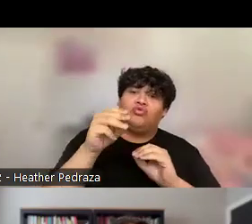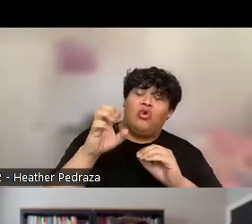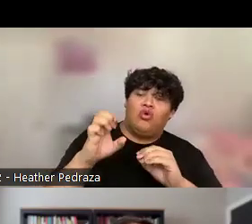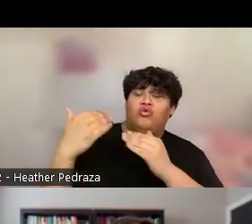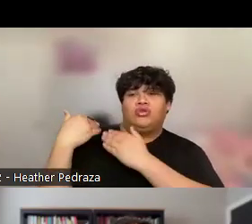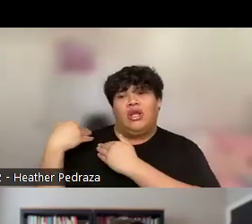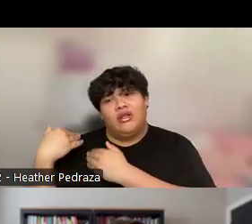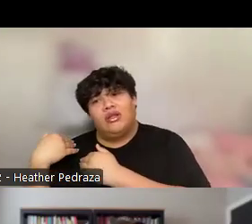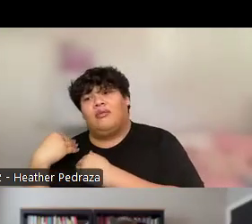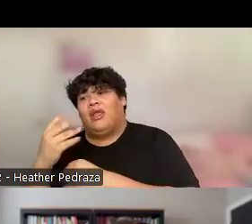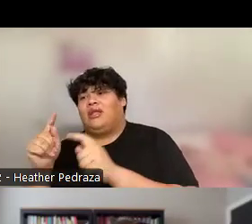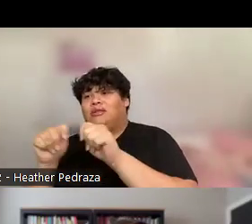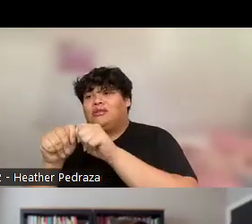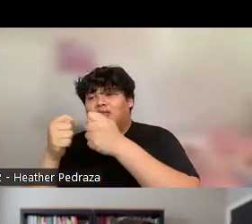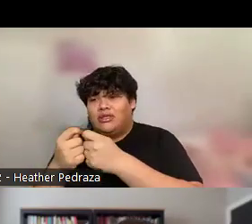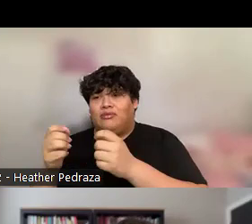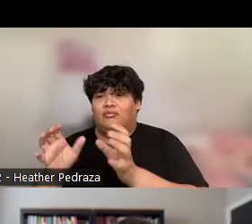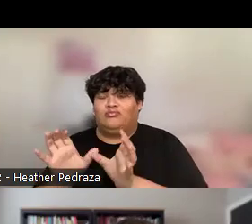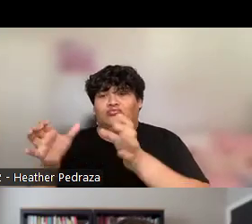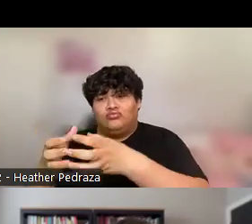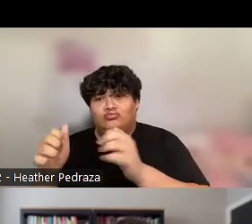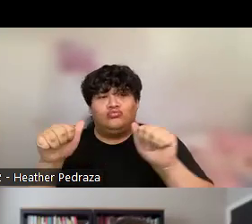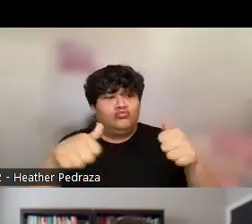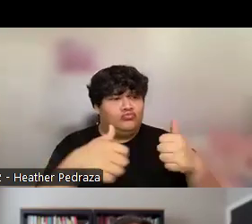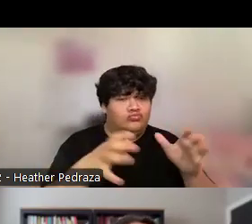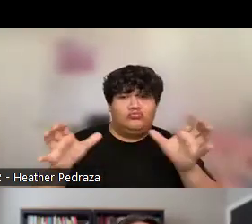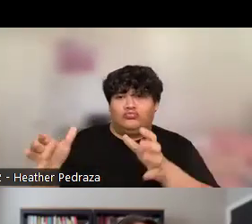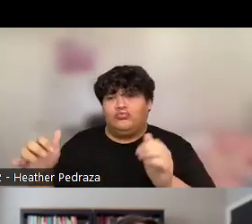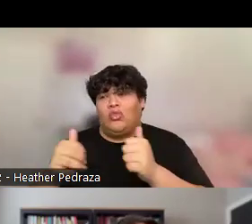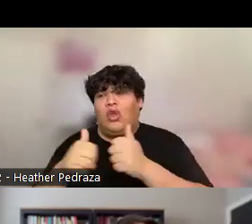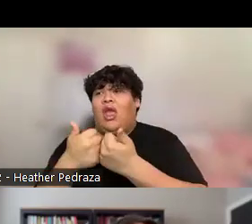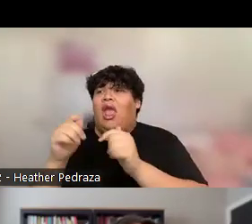accountability, and collaborating on different MPA initiatives.